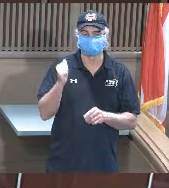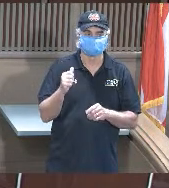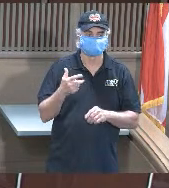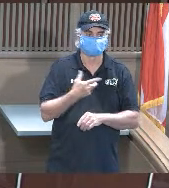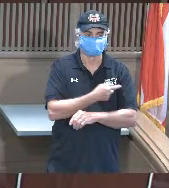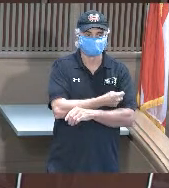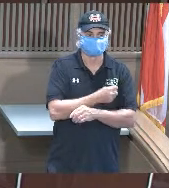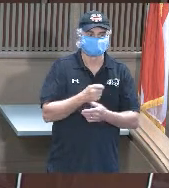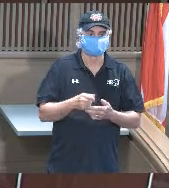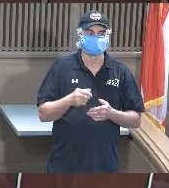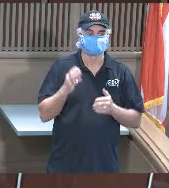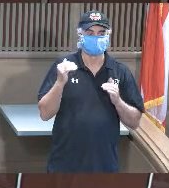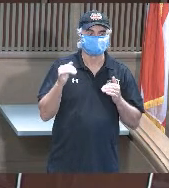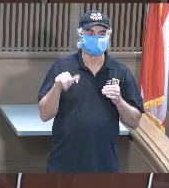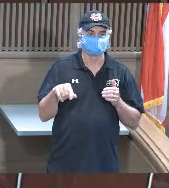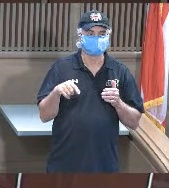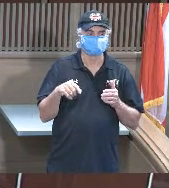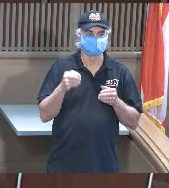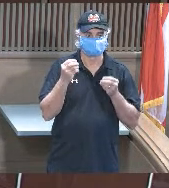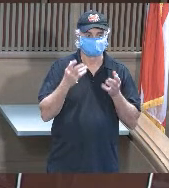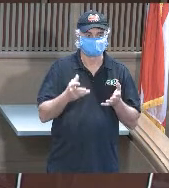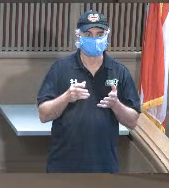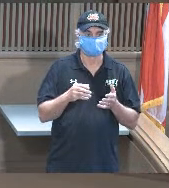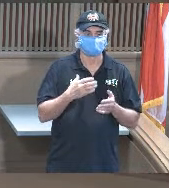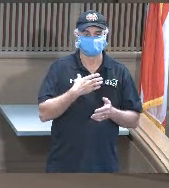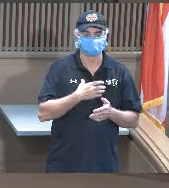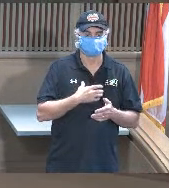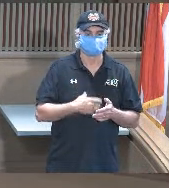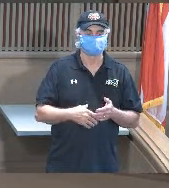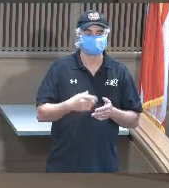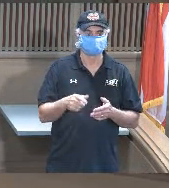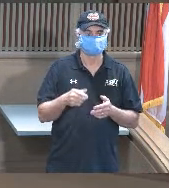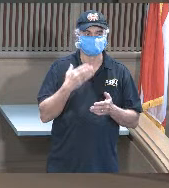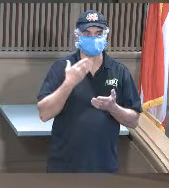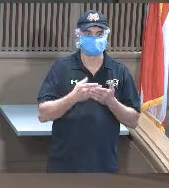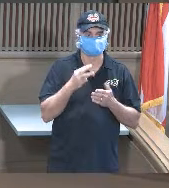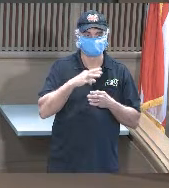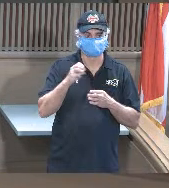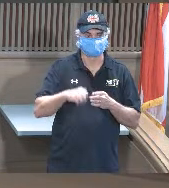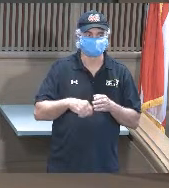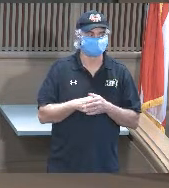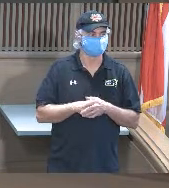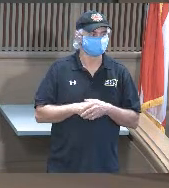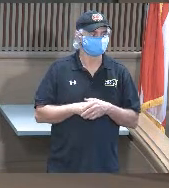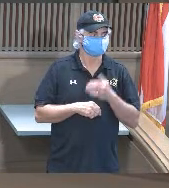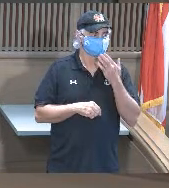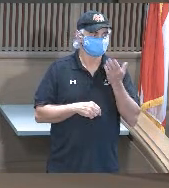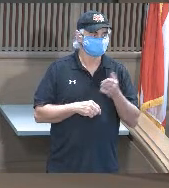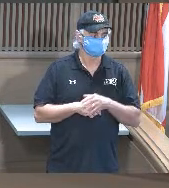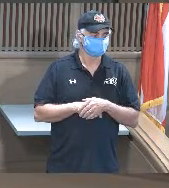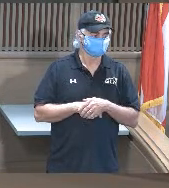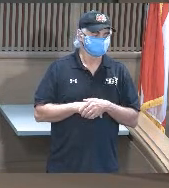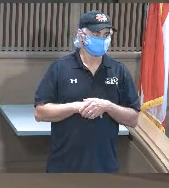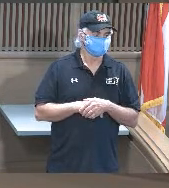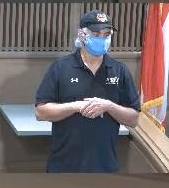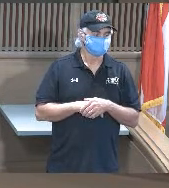was informative, and want to wish everyone a good weekend. Thank you.